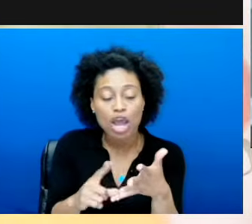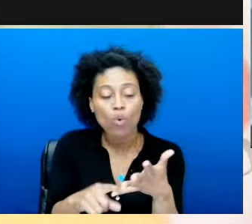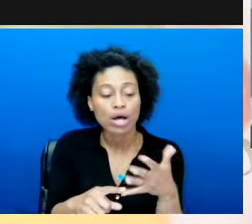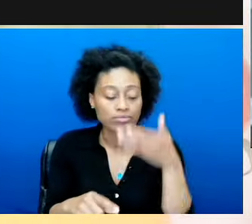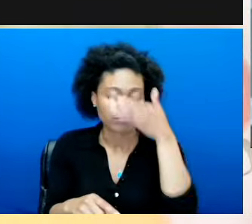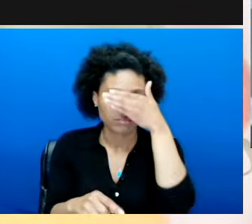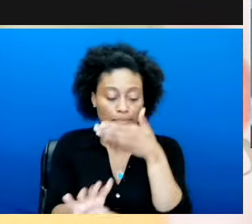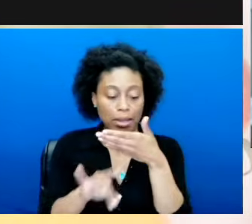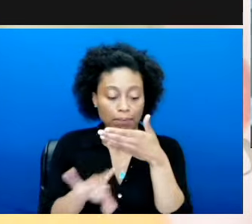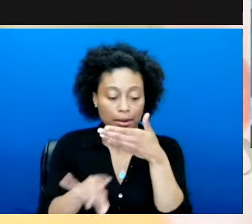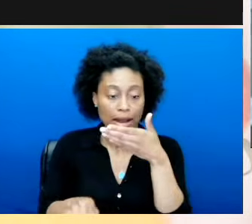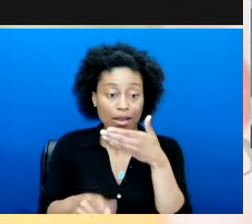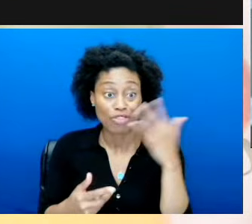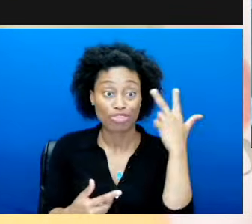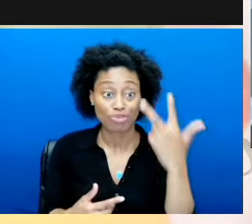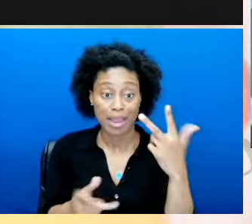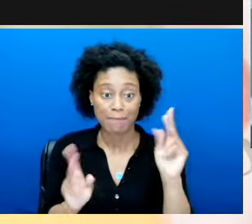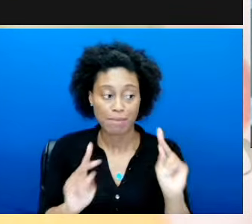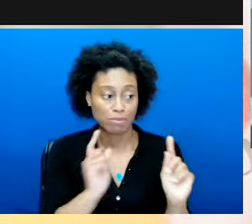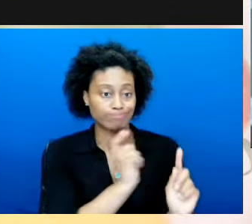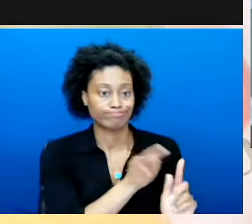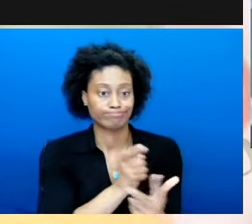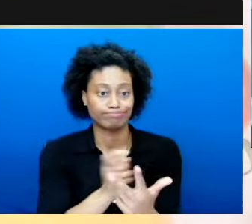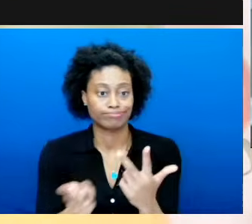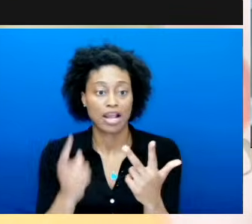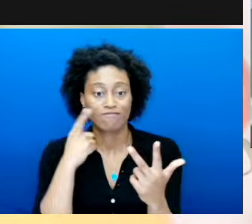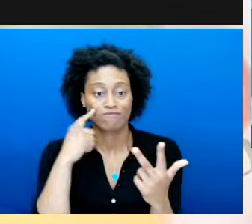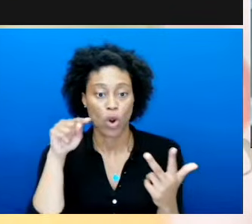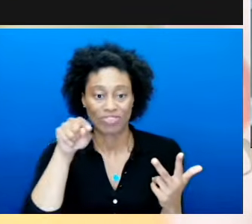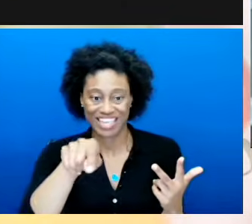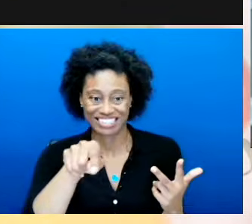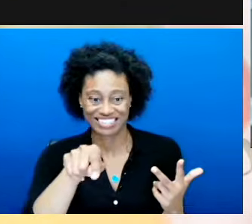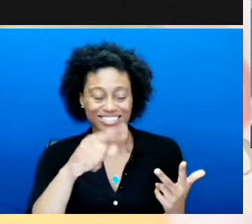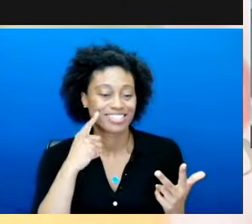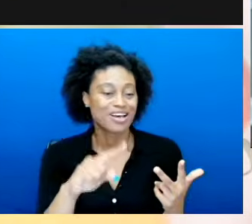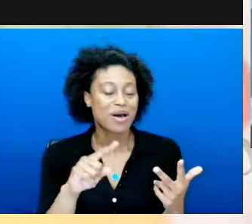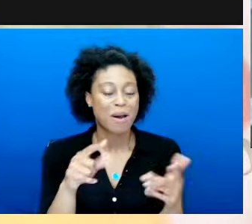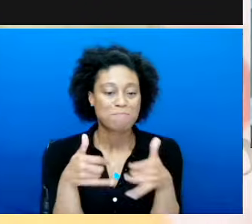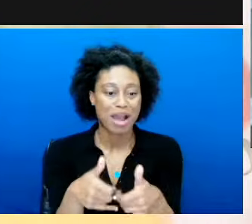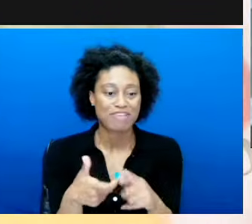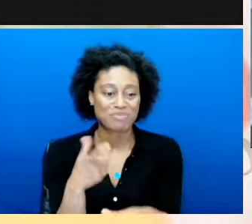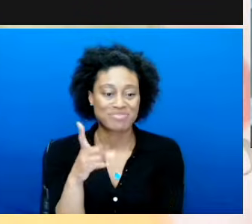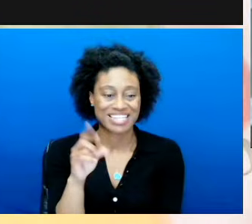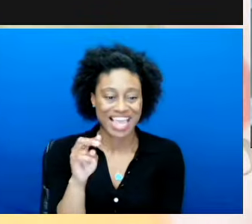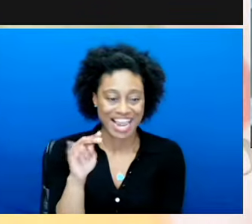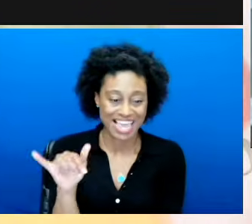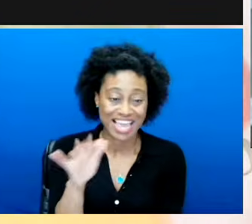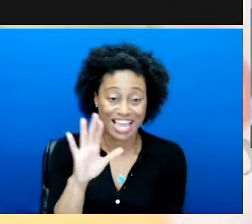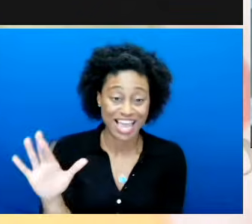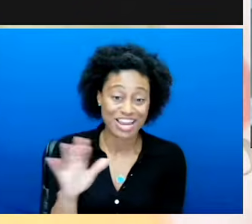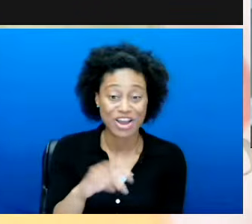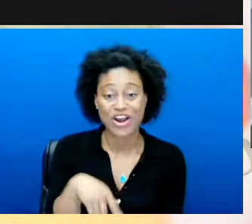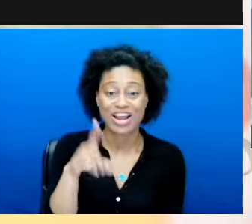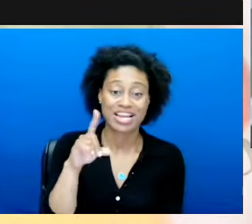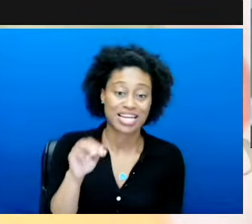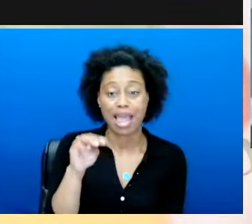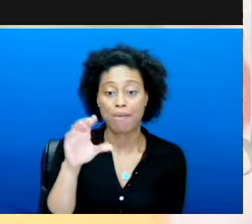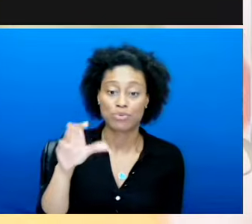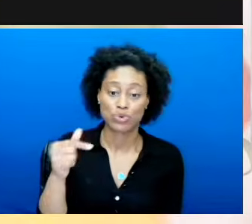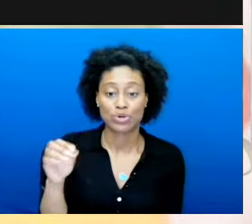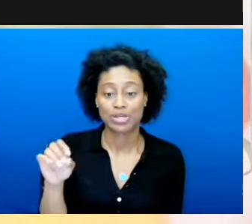3 winners as prize winners for this month's cooking class prize with Danni and her brand Damn Good Vegan.